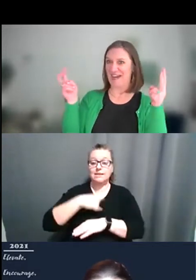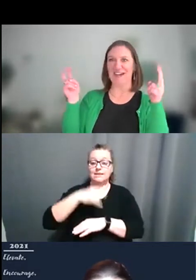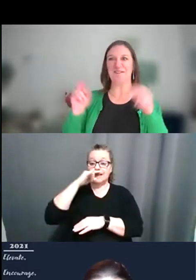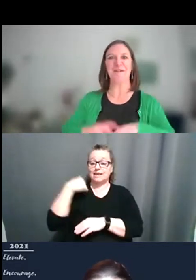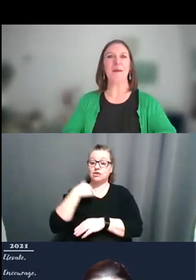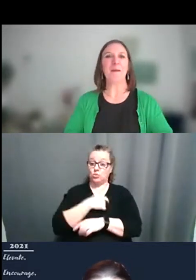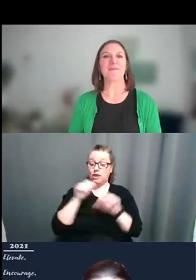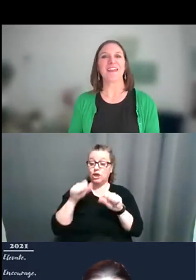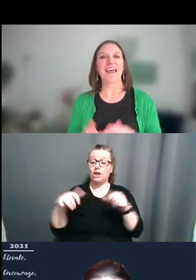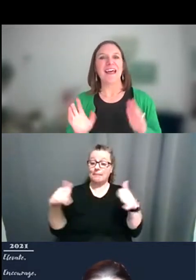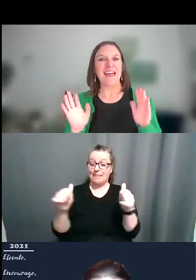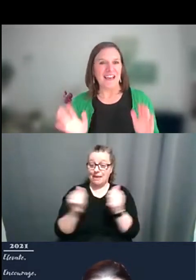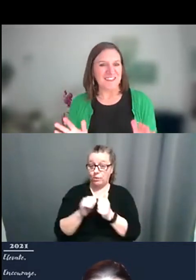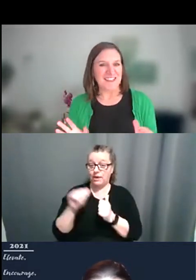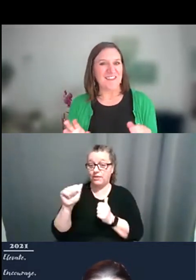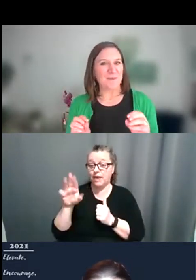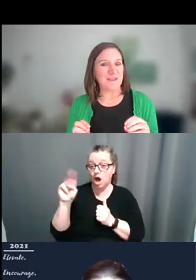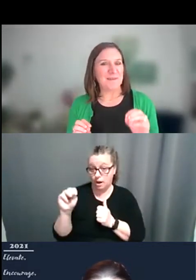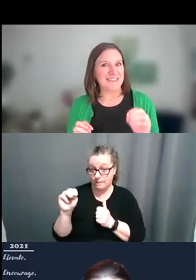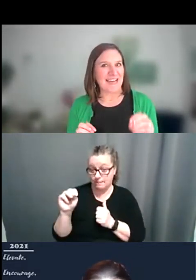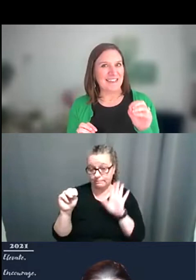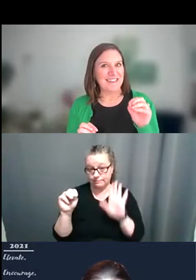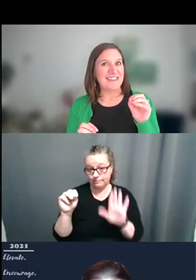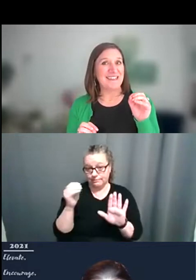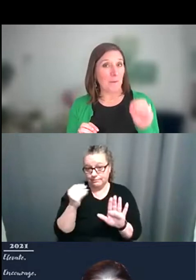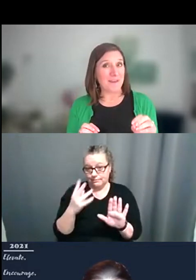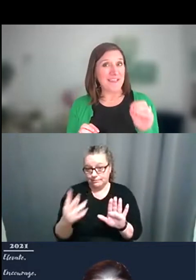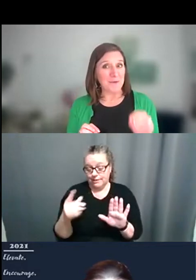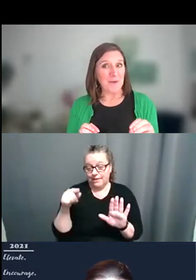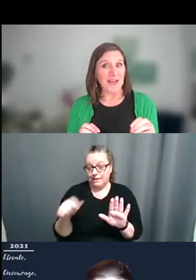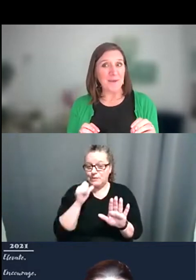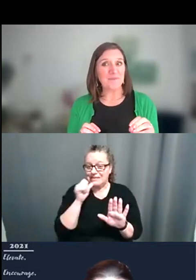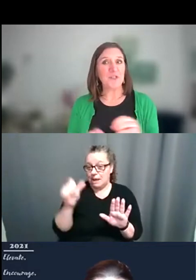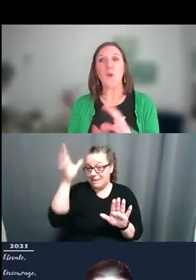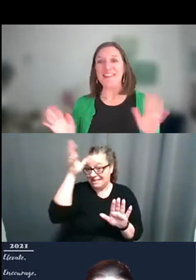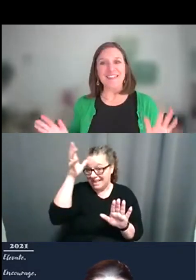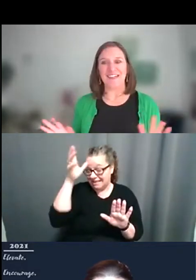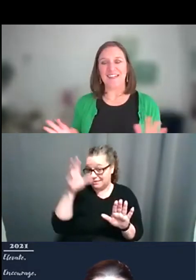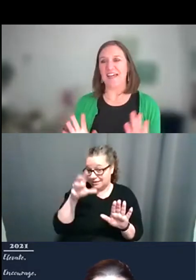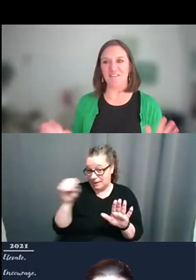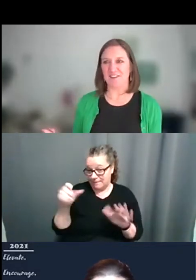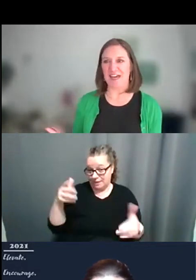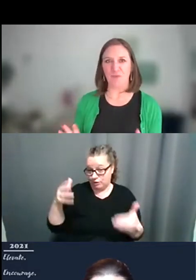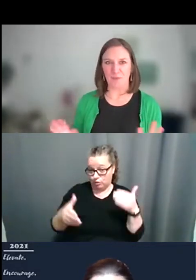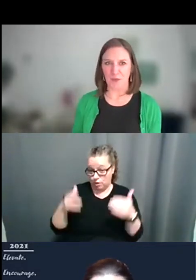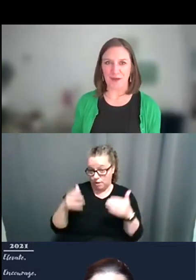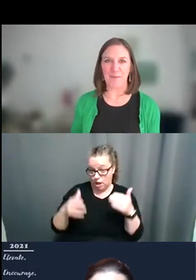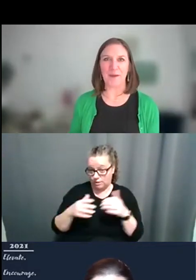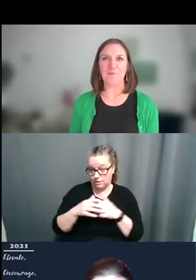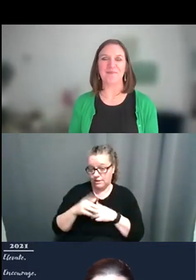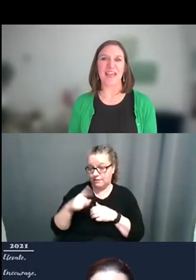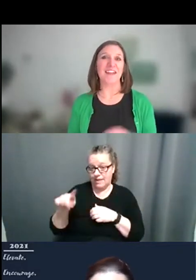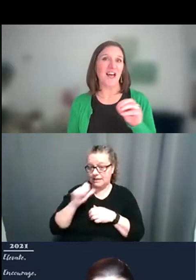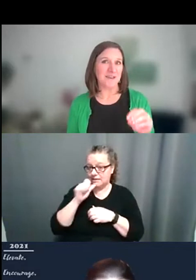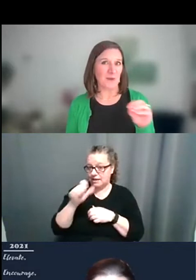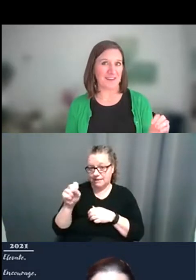with the arm. I have to say this wasn't my dad's company's robot, nor had they done any of the software